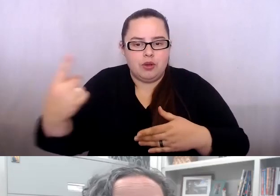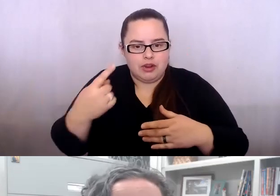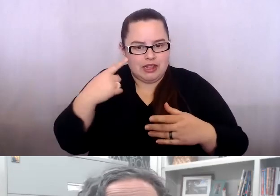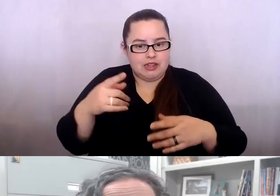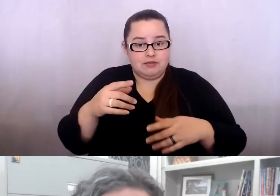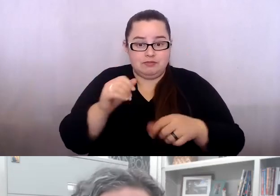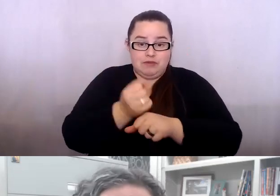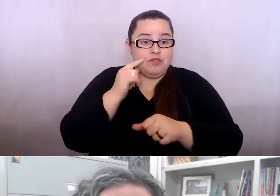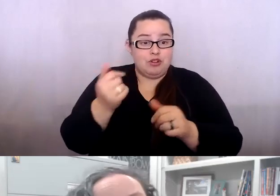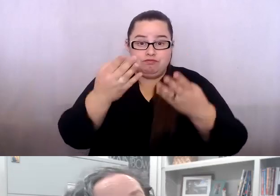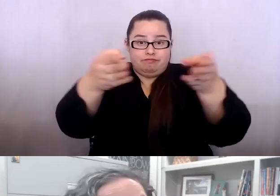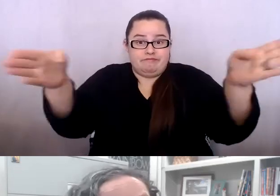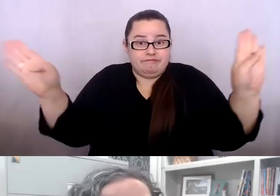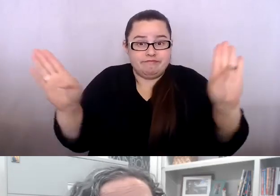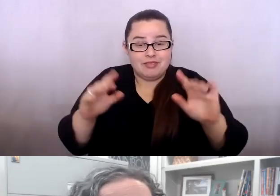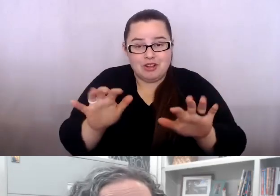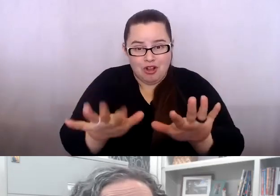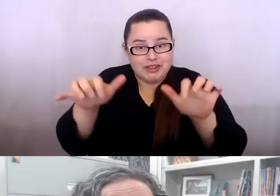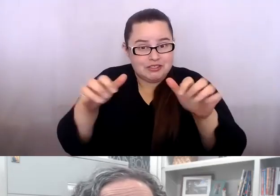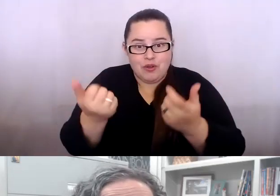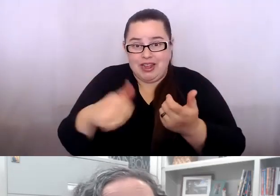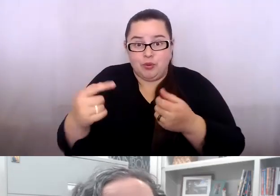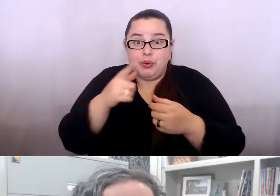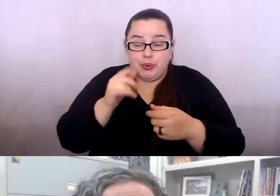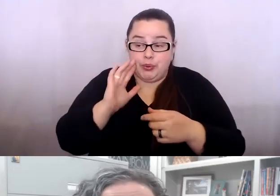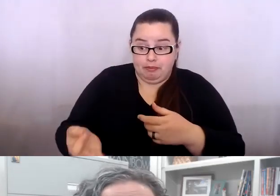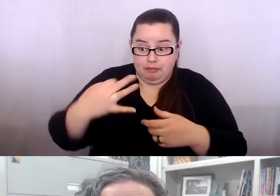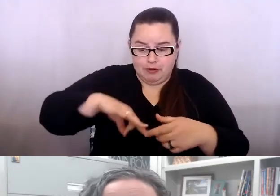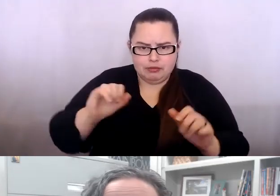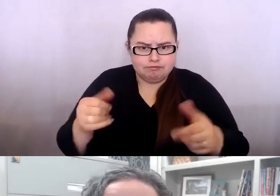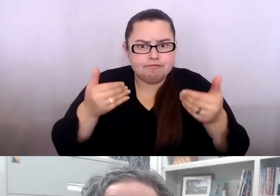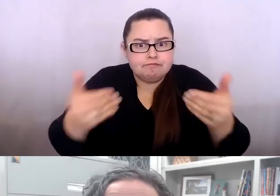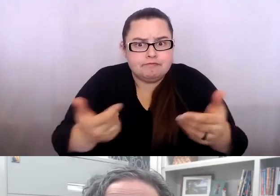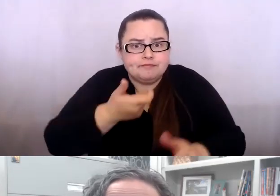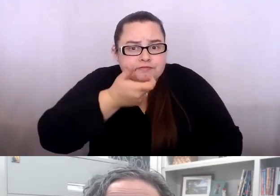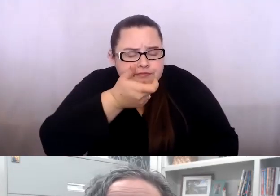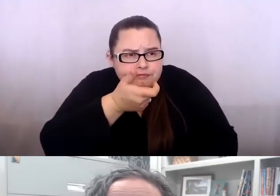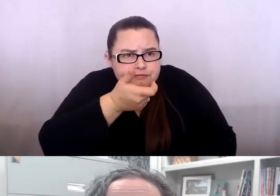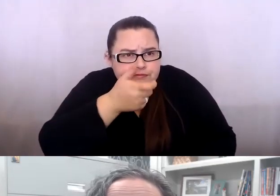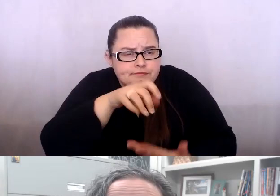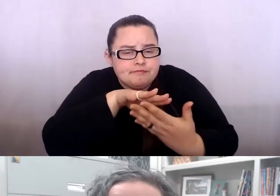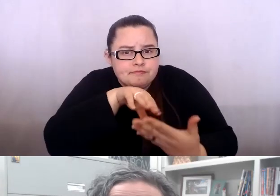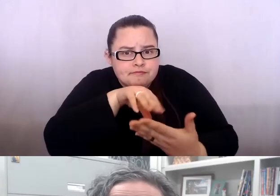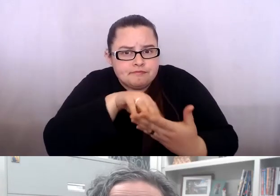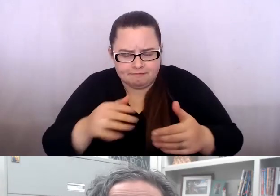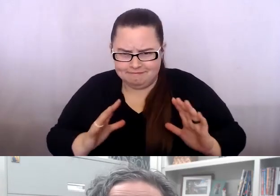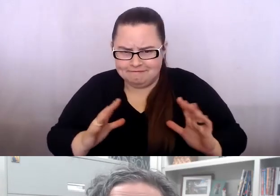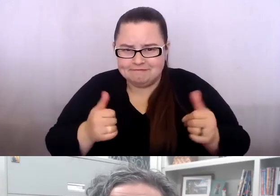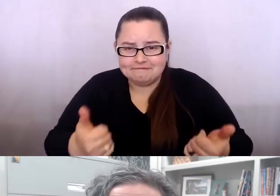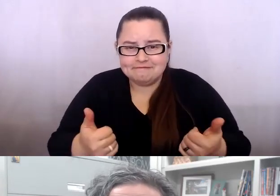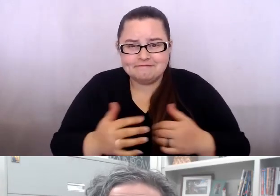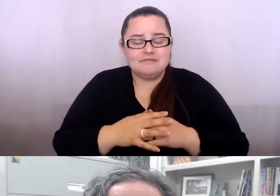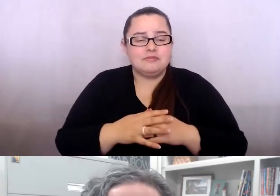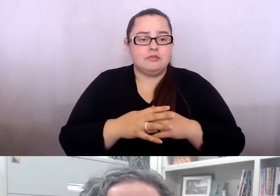so anyone who might help or be benefited by these can absolutely access those links there. And in addition, as was